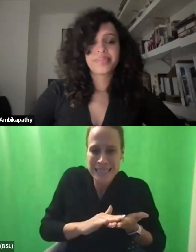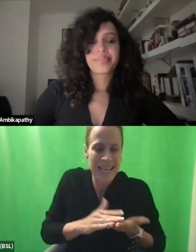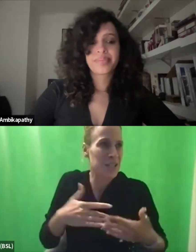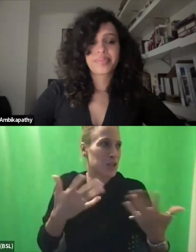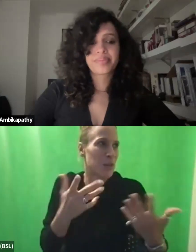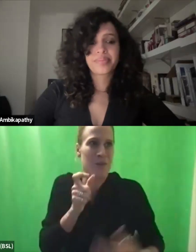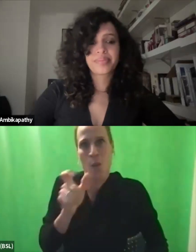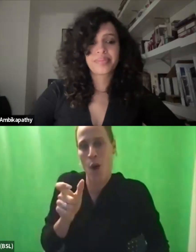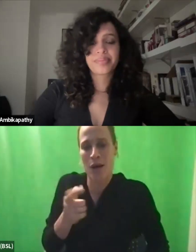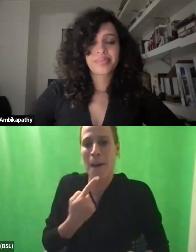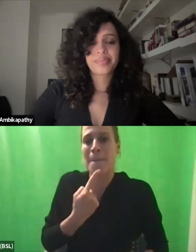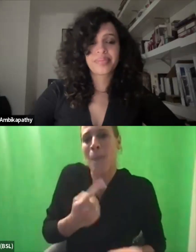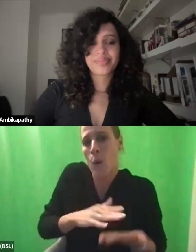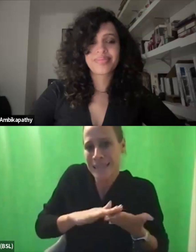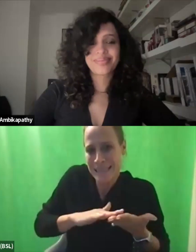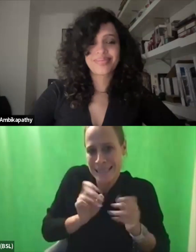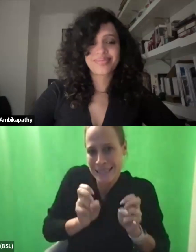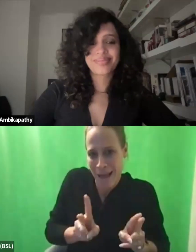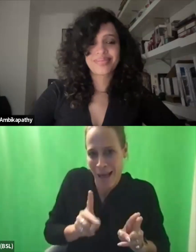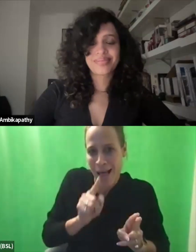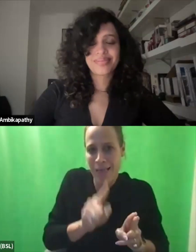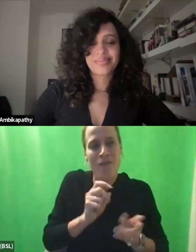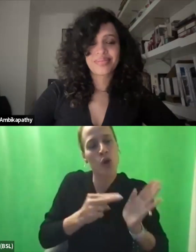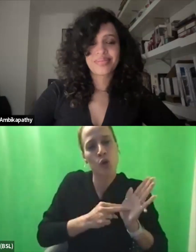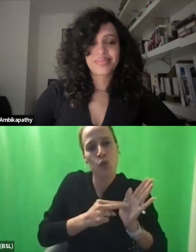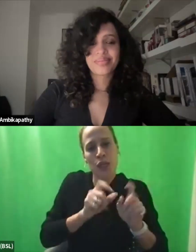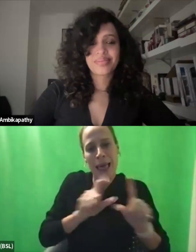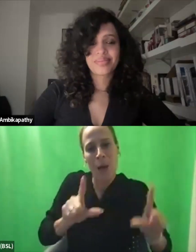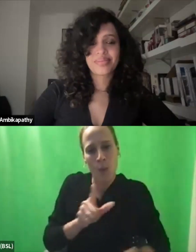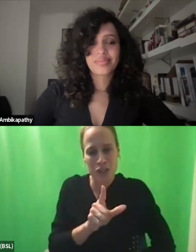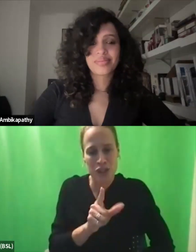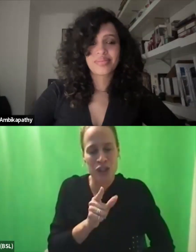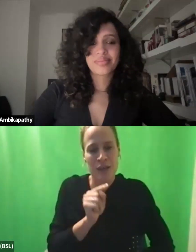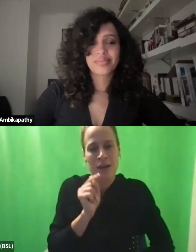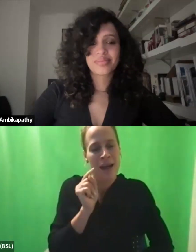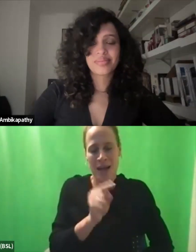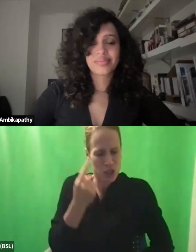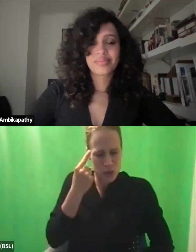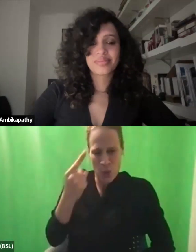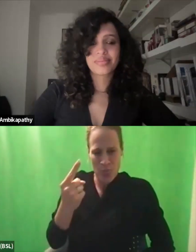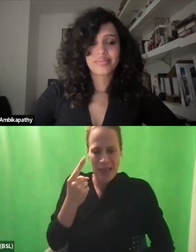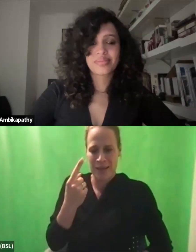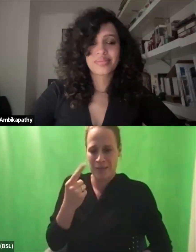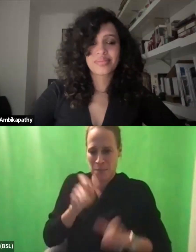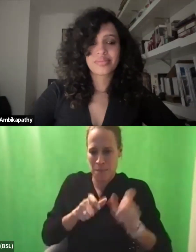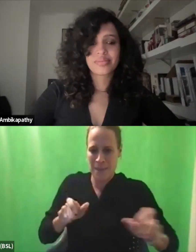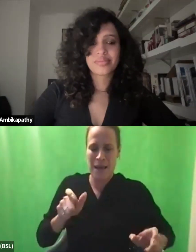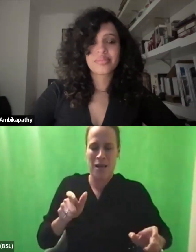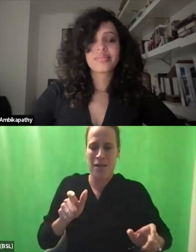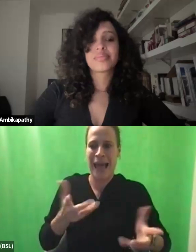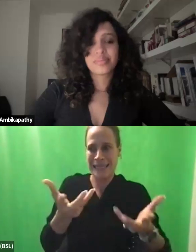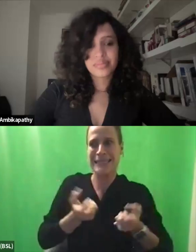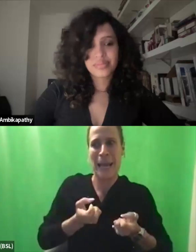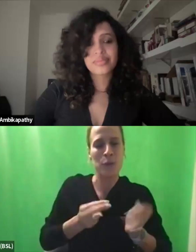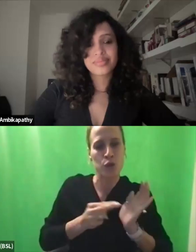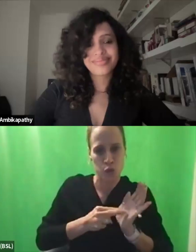word, of the Nouchi language, because I don't think that people in Côte d'Ivoire themselves take Nouchi as seriously